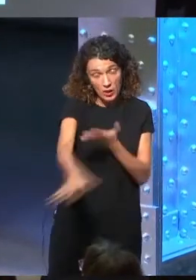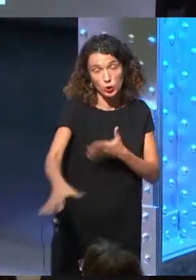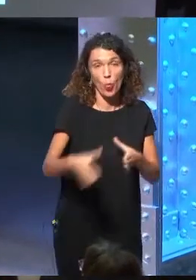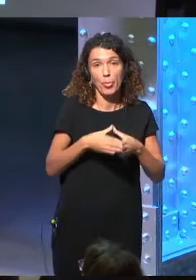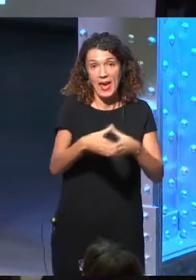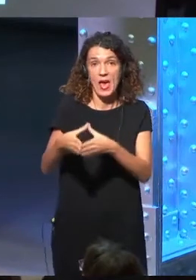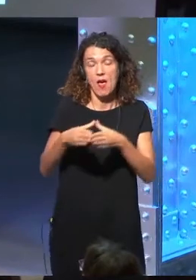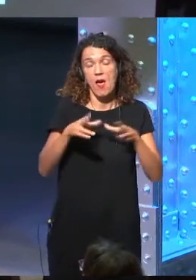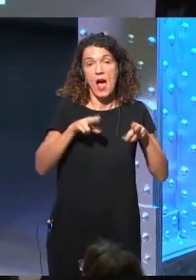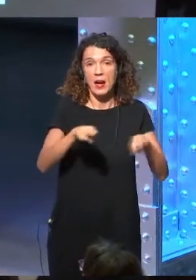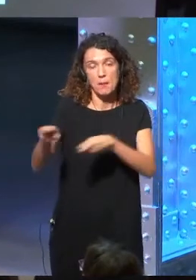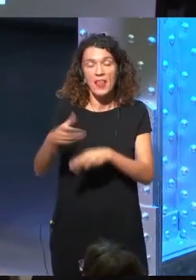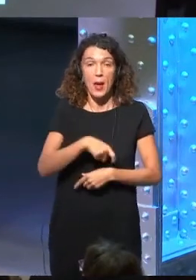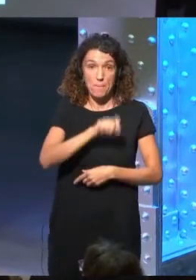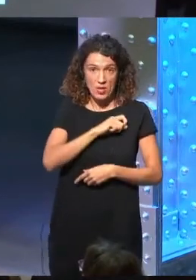example. Yes?